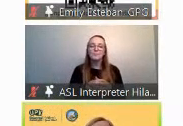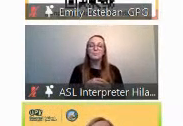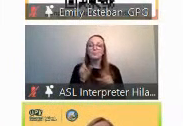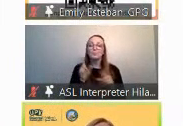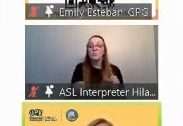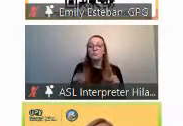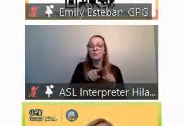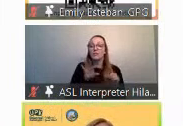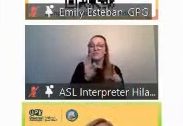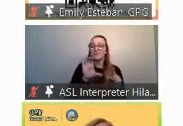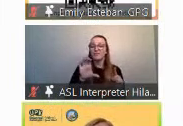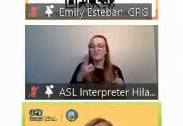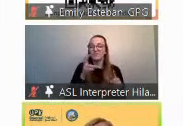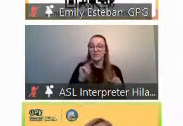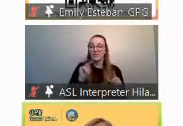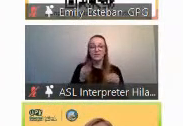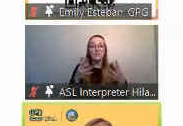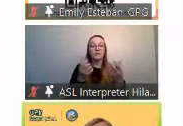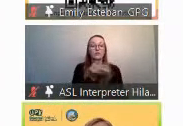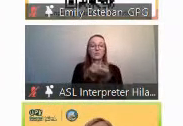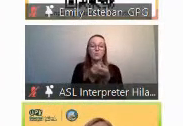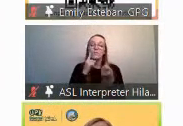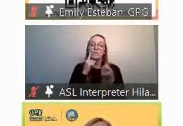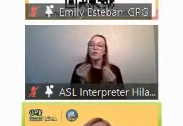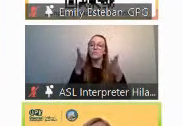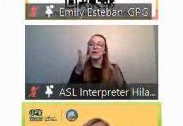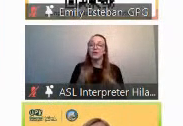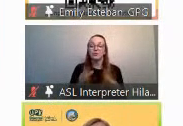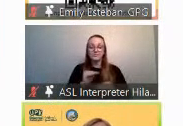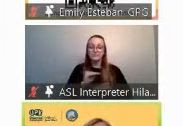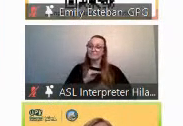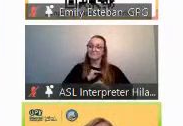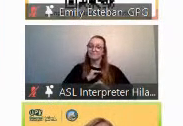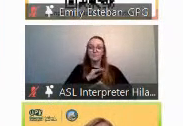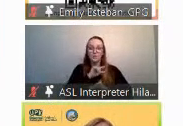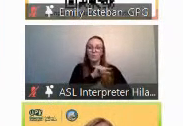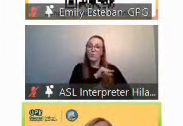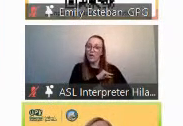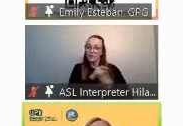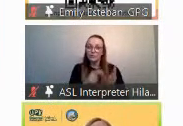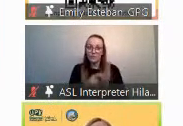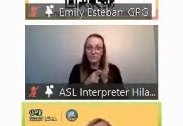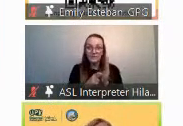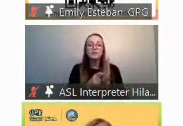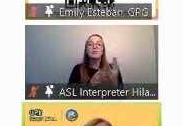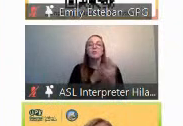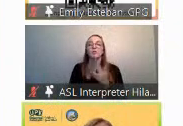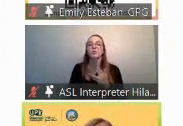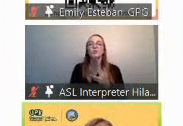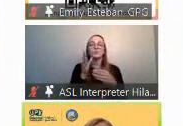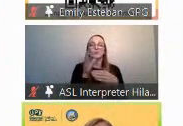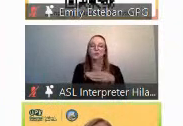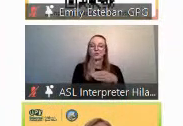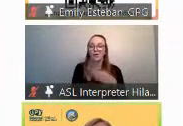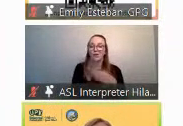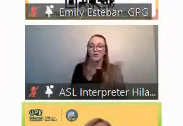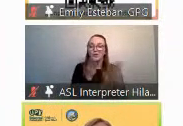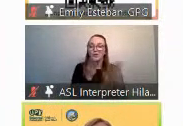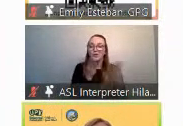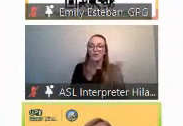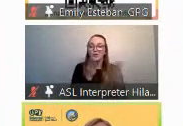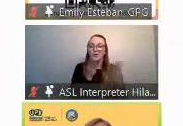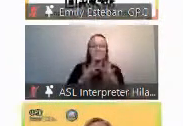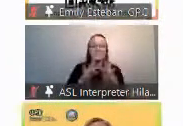providers to help them meet quality requirements and do improvements through shared service networks, coaching, and mentoring